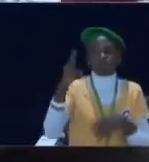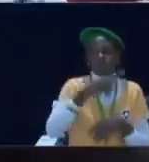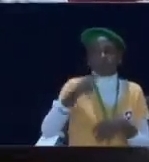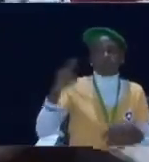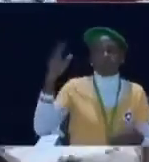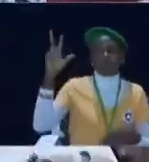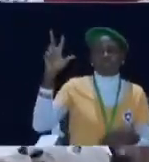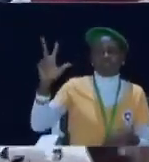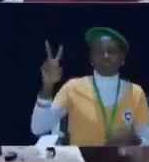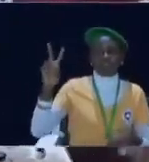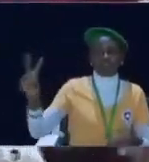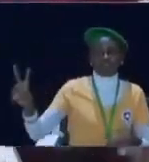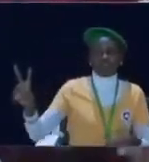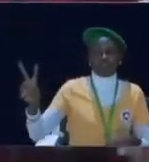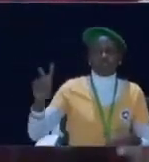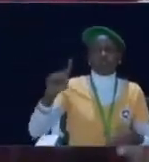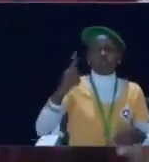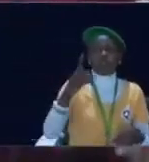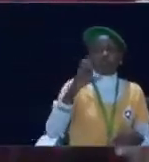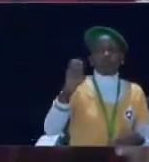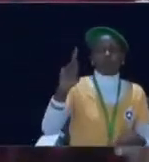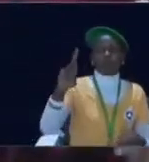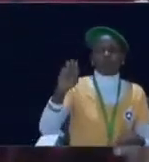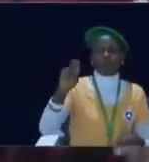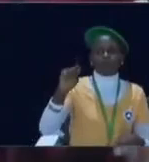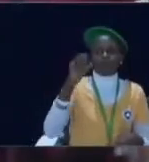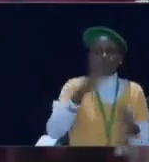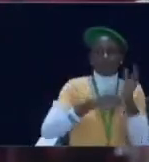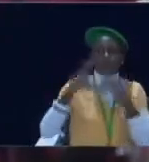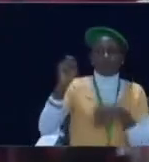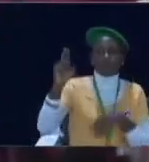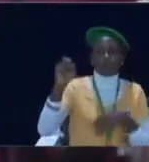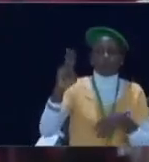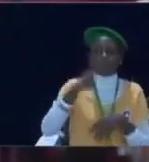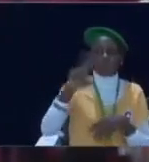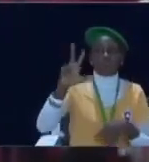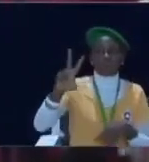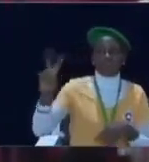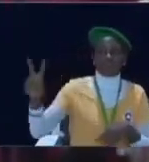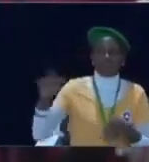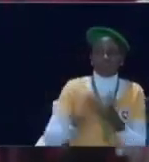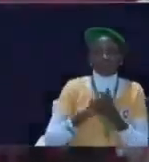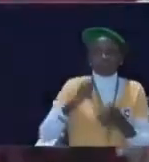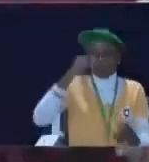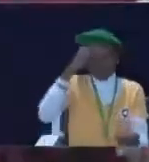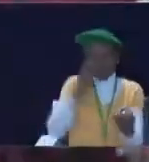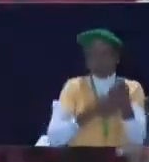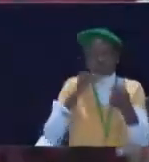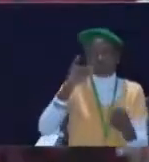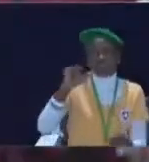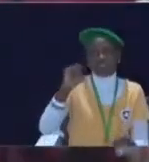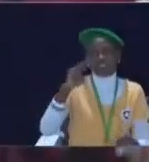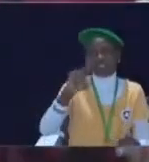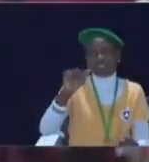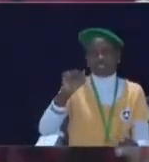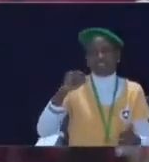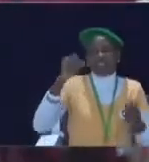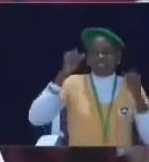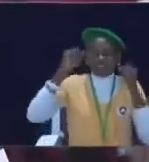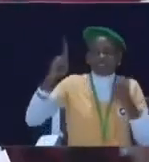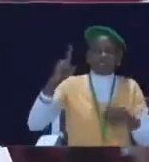verse 32, 1 Chronicles chapter 12 verse 32, that the sons of Issachar understood the